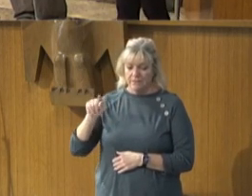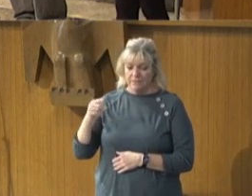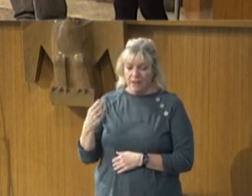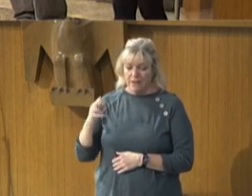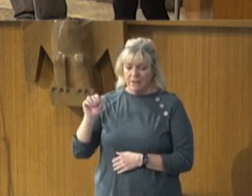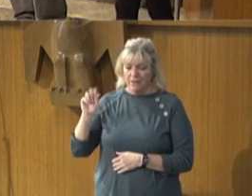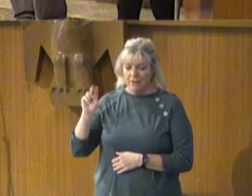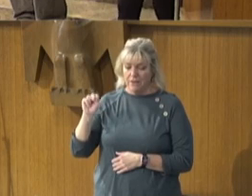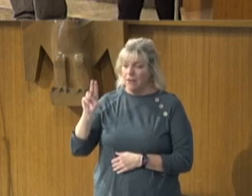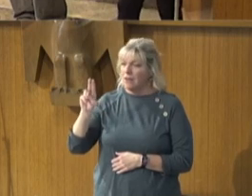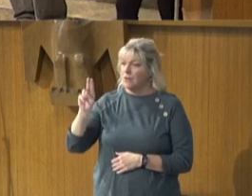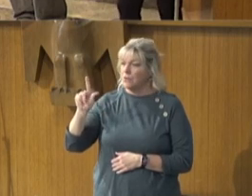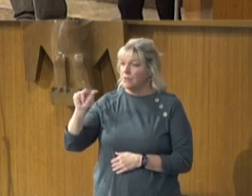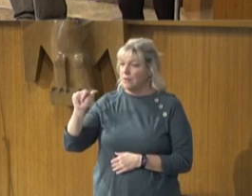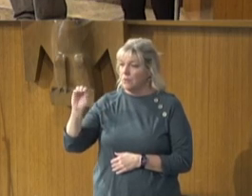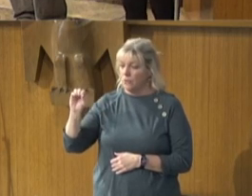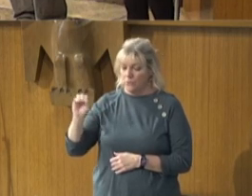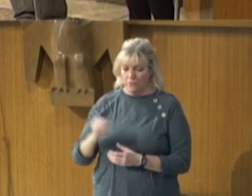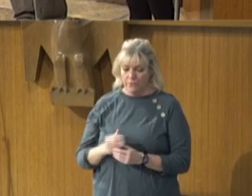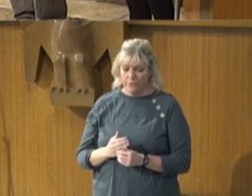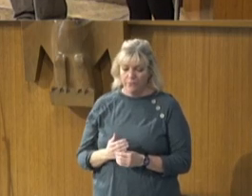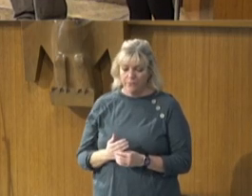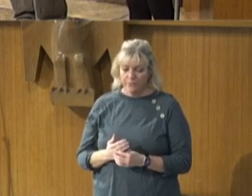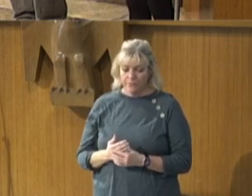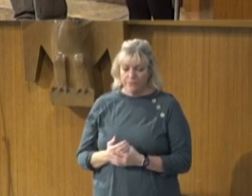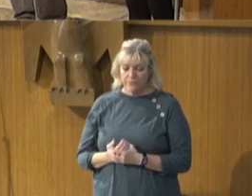Liza Beth Anulau.